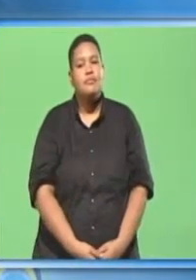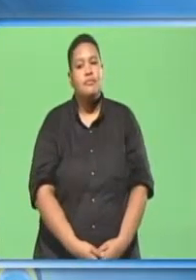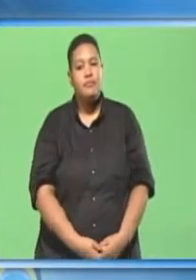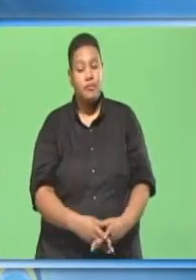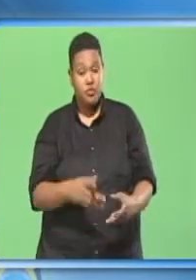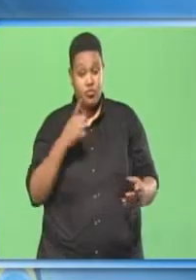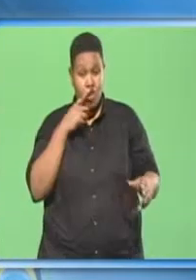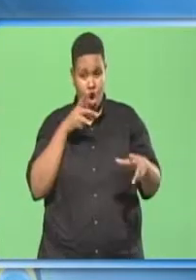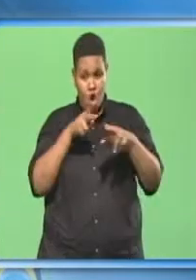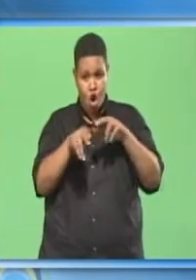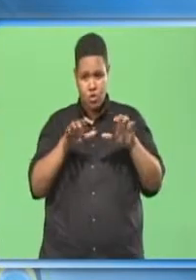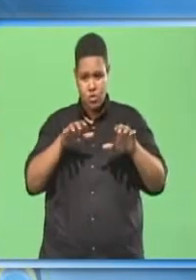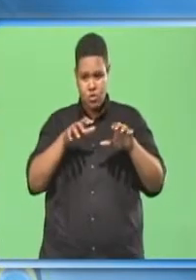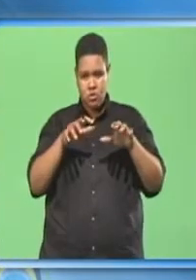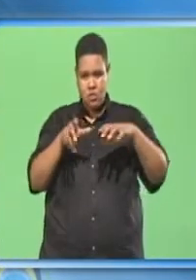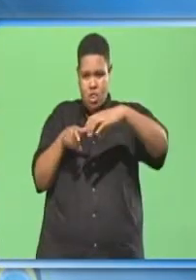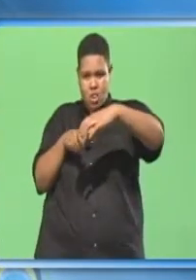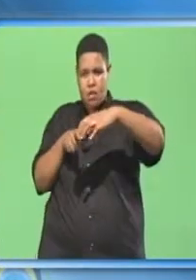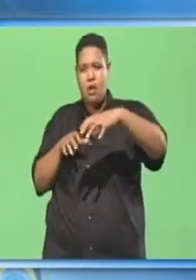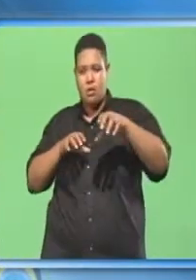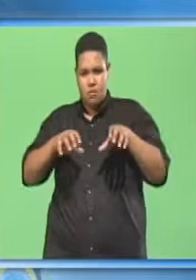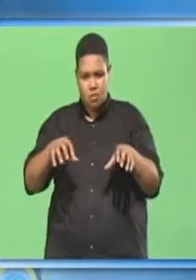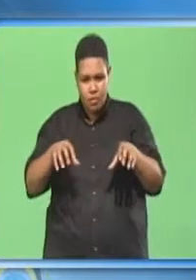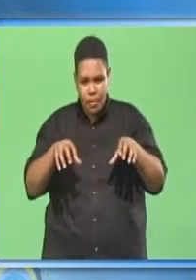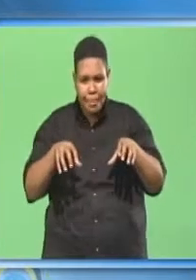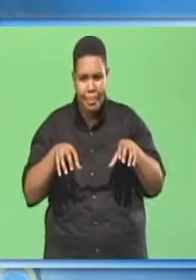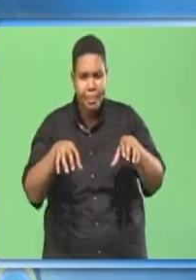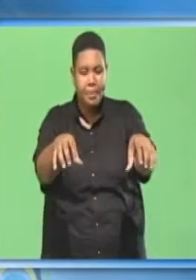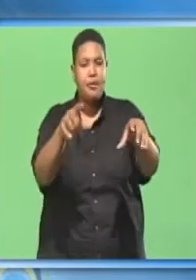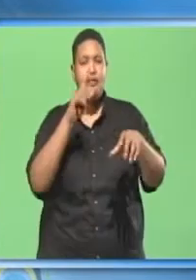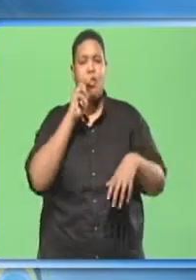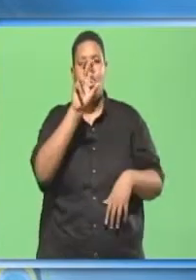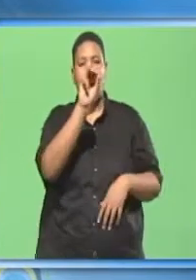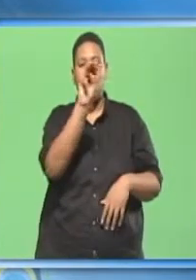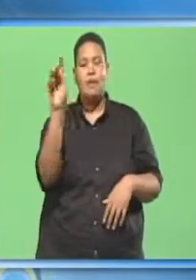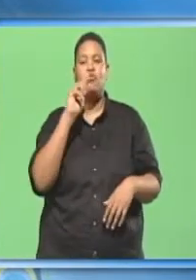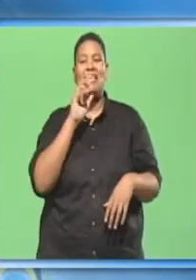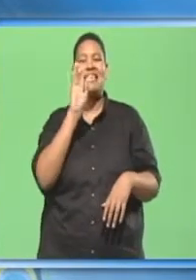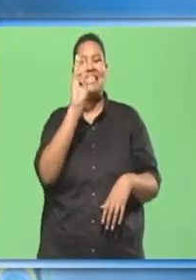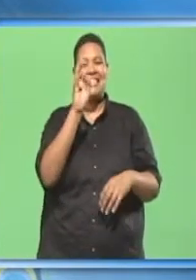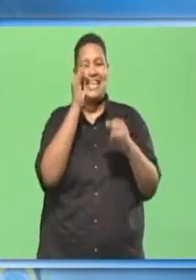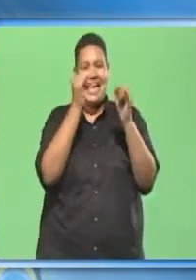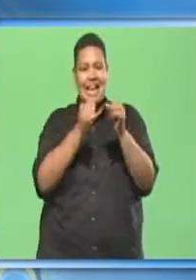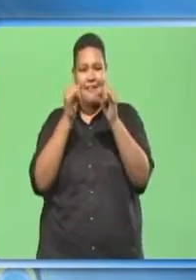Cross-cut the board about 30 mm to produce the 6 individual buttons.